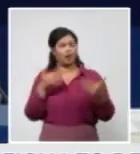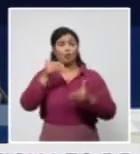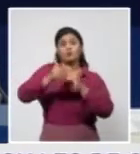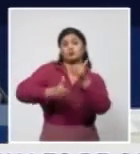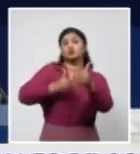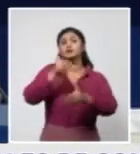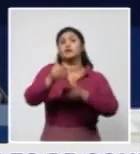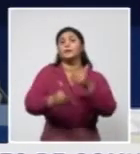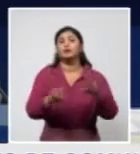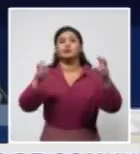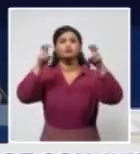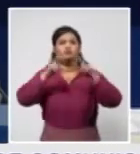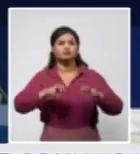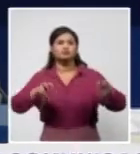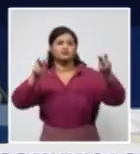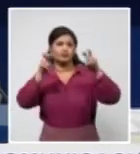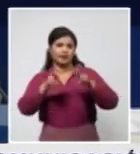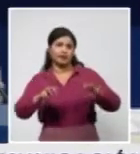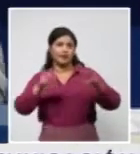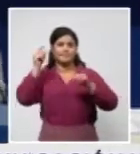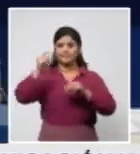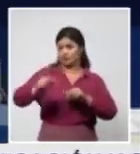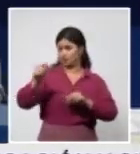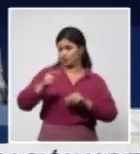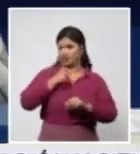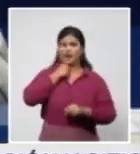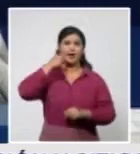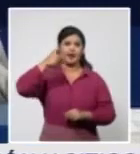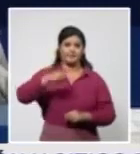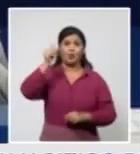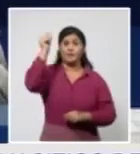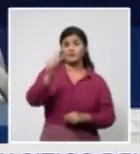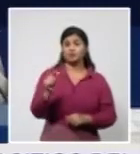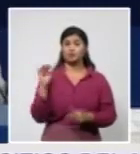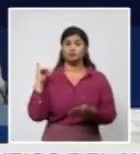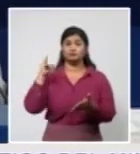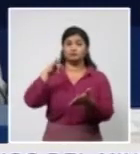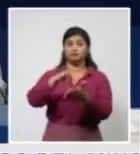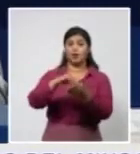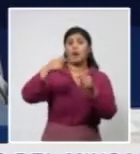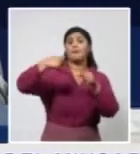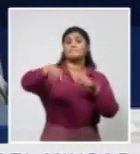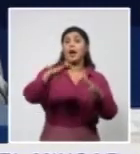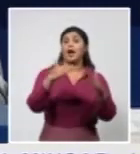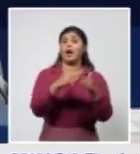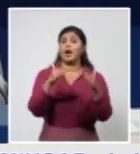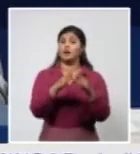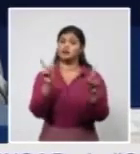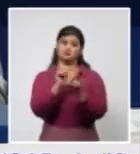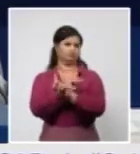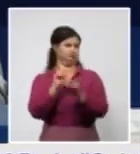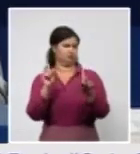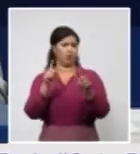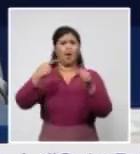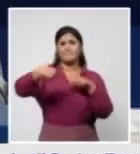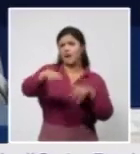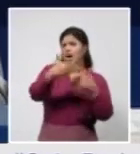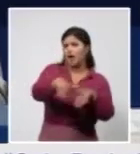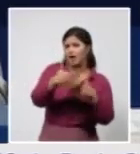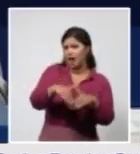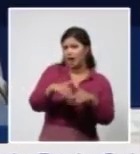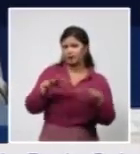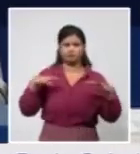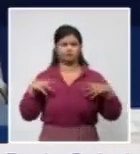with the population and avoid the spread of infection. Travelers are screened at the isolation centers, where